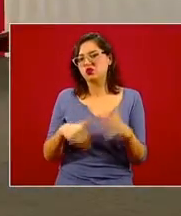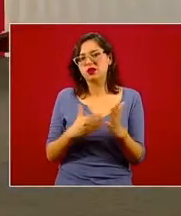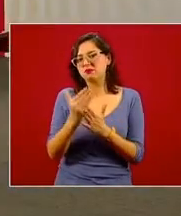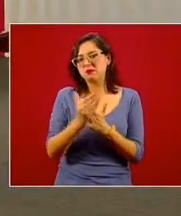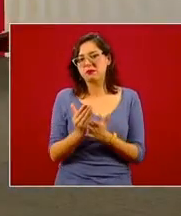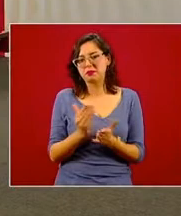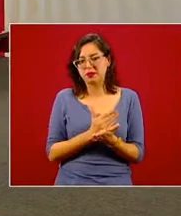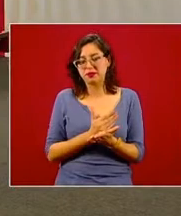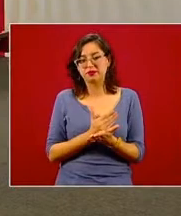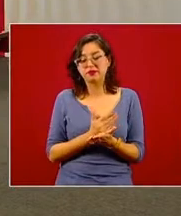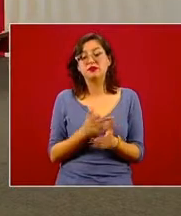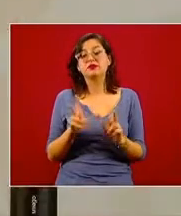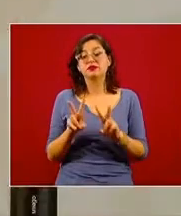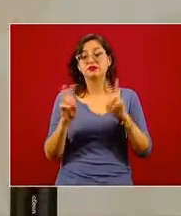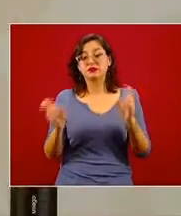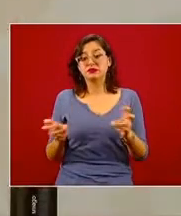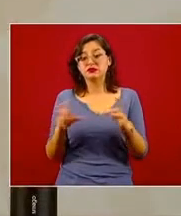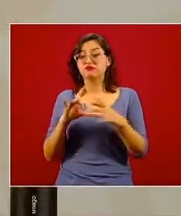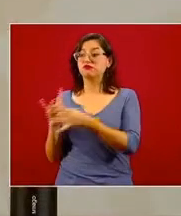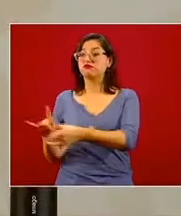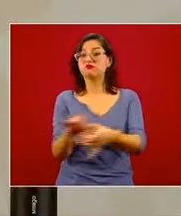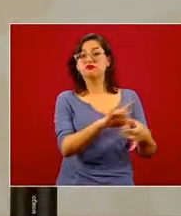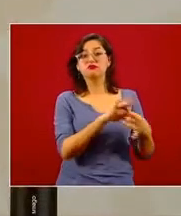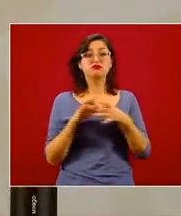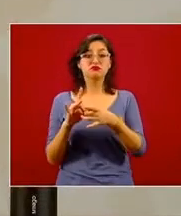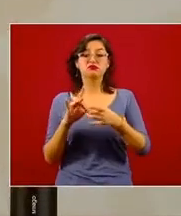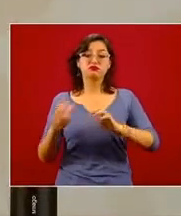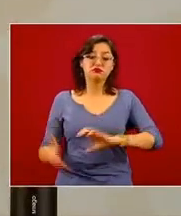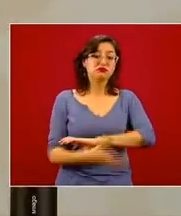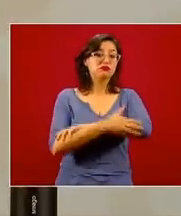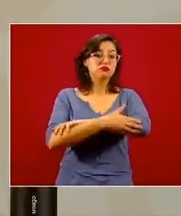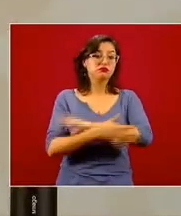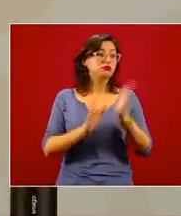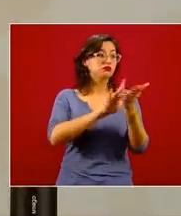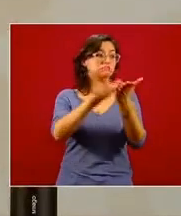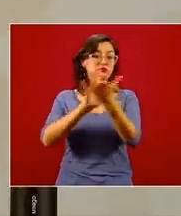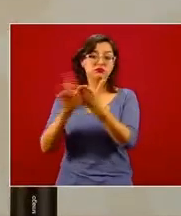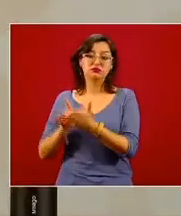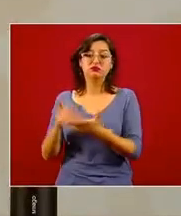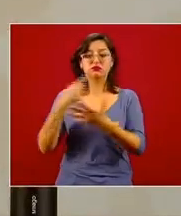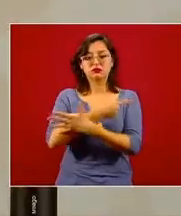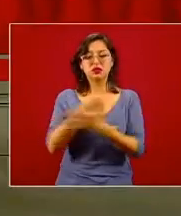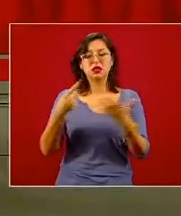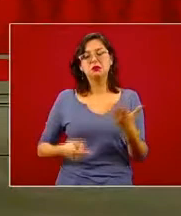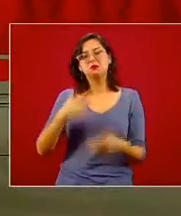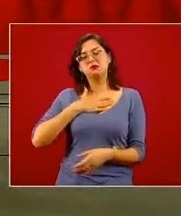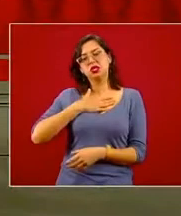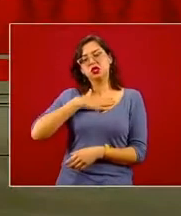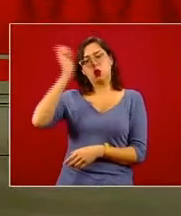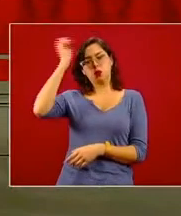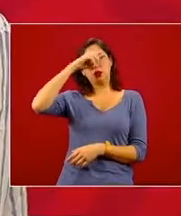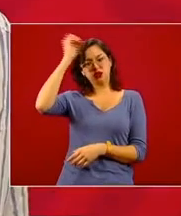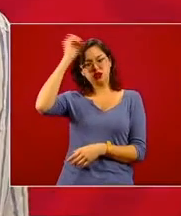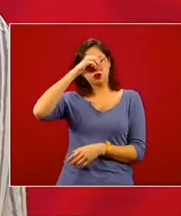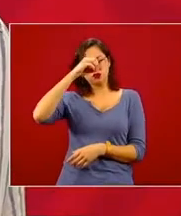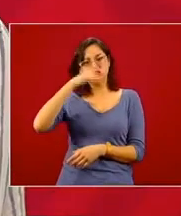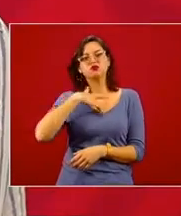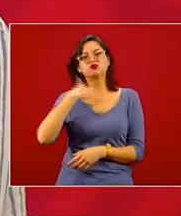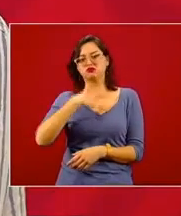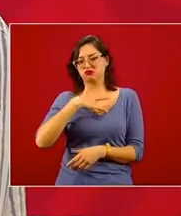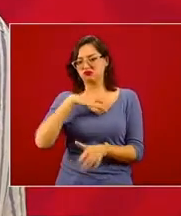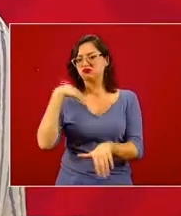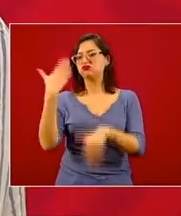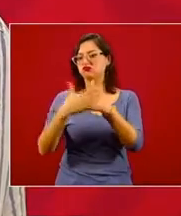fragmented. This has been proven to not be a way that's effective on dealing with pandemics. I think